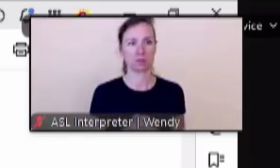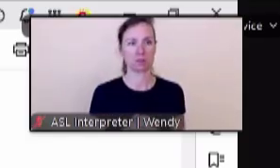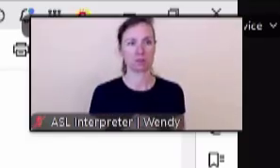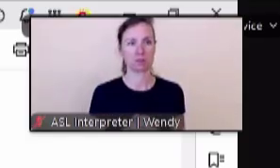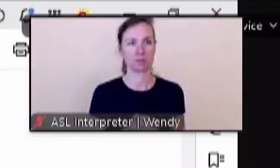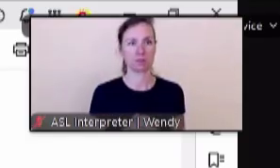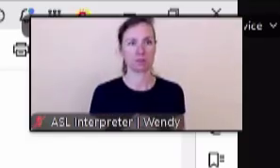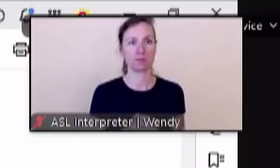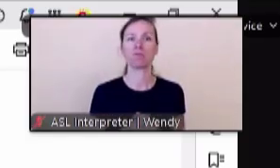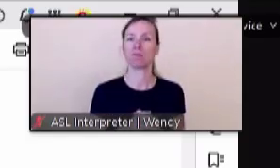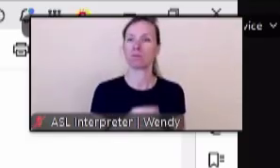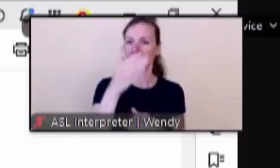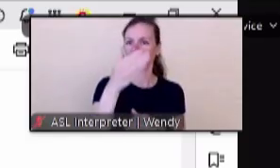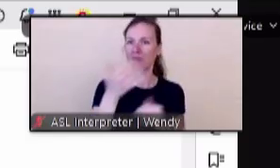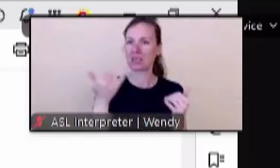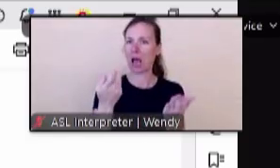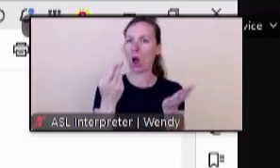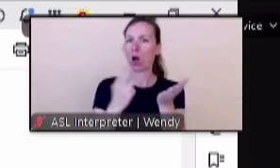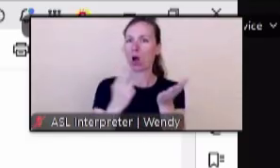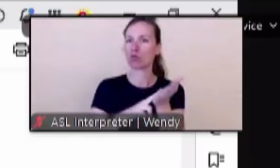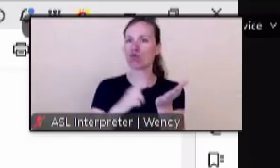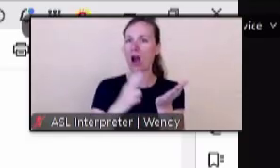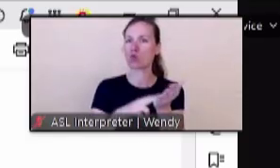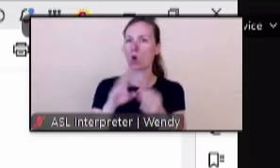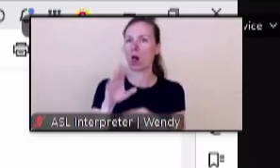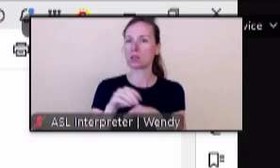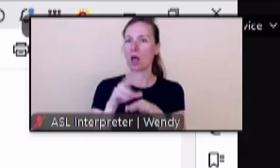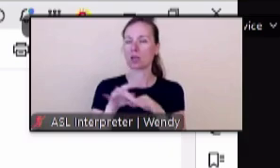Under contractual consulting services,